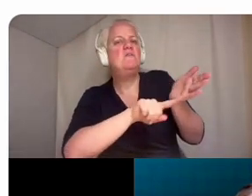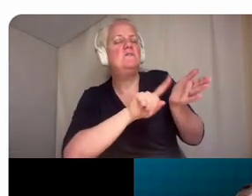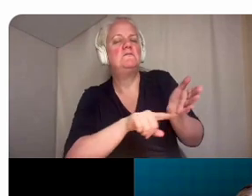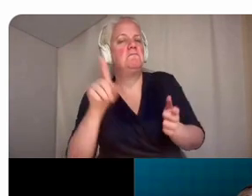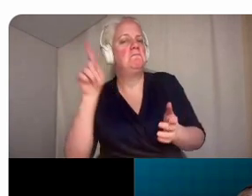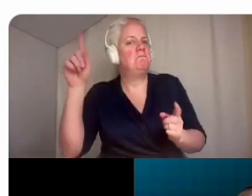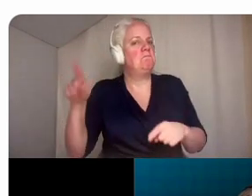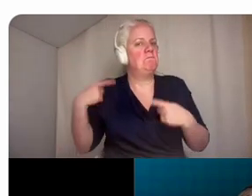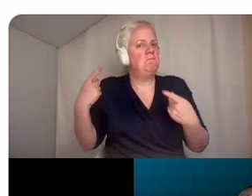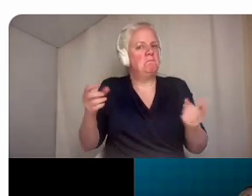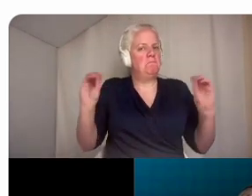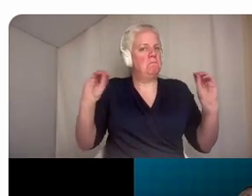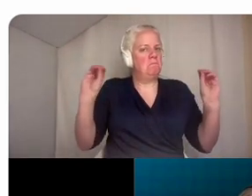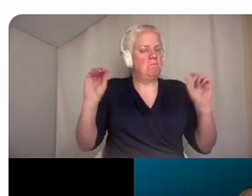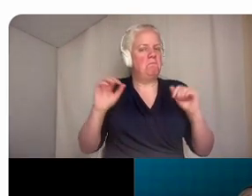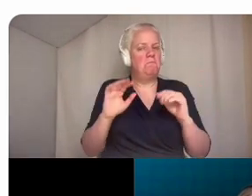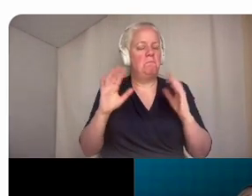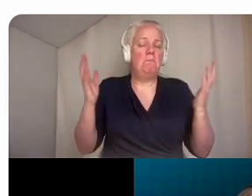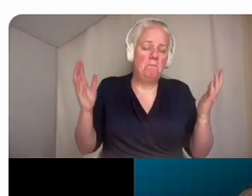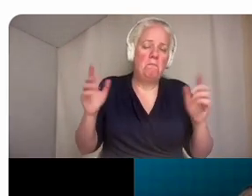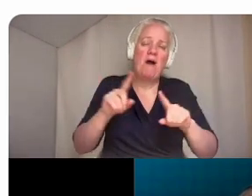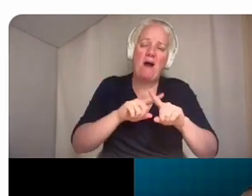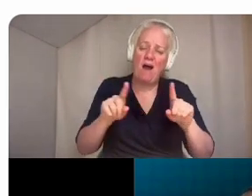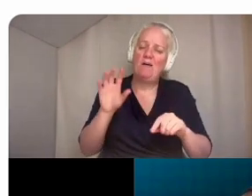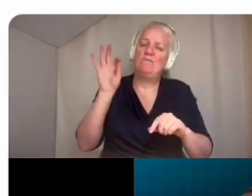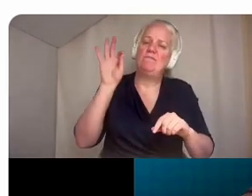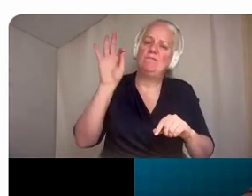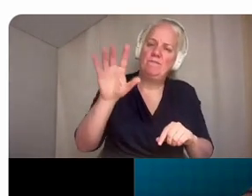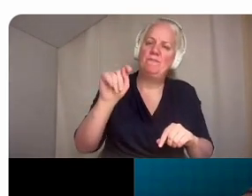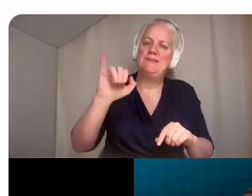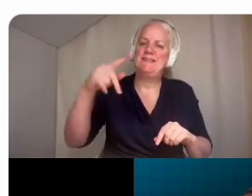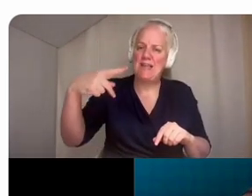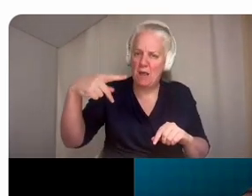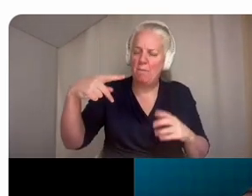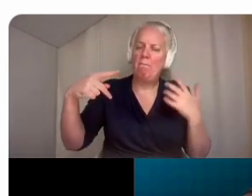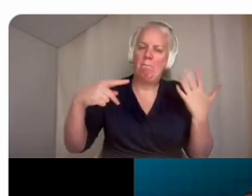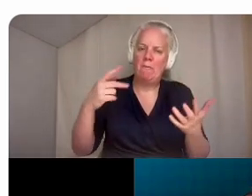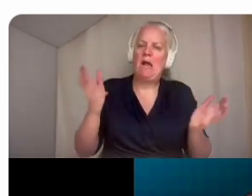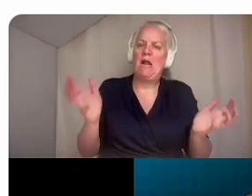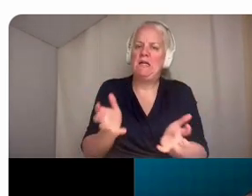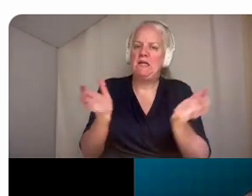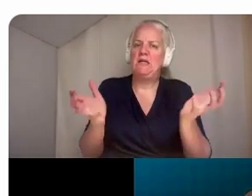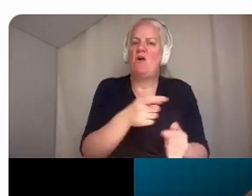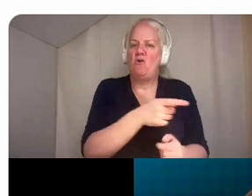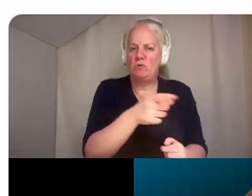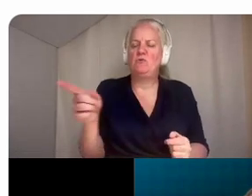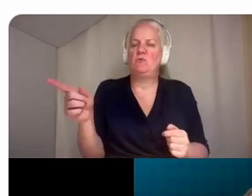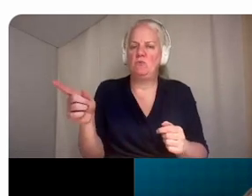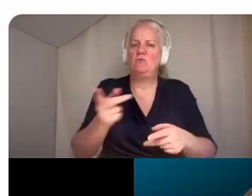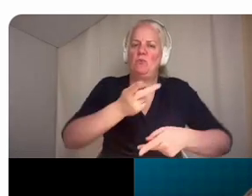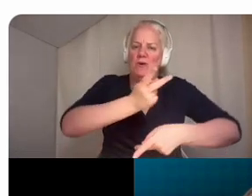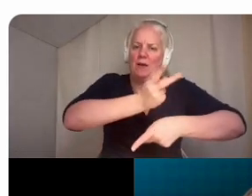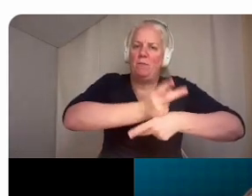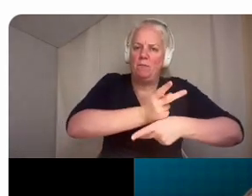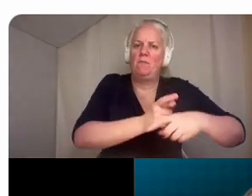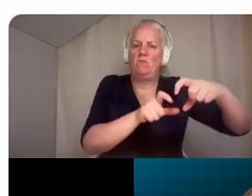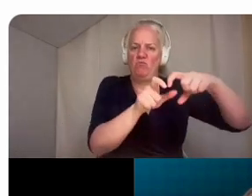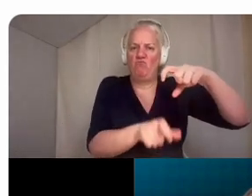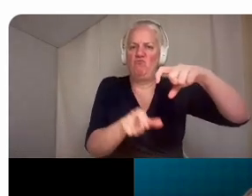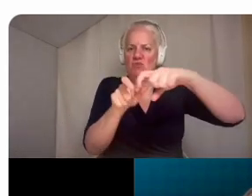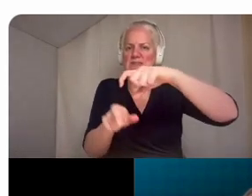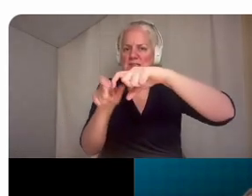a promising practice or as a tip, we always encourage folks to maintain receipts